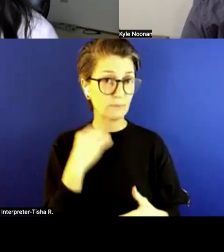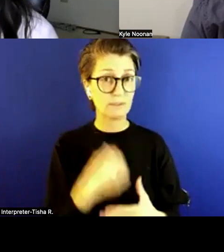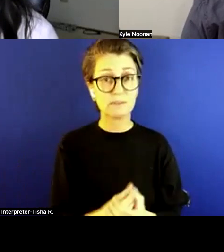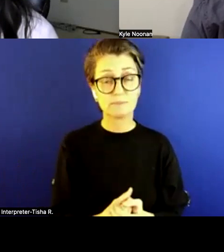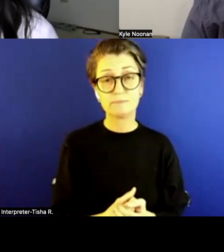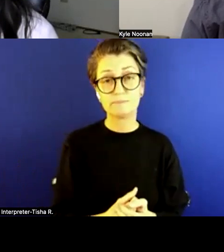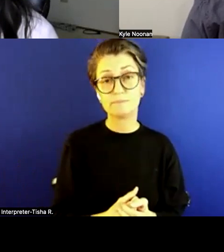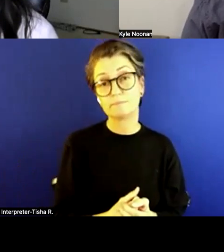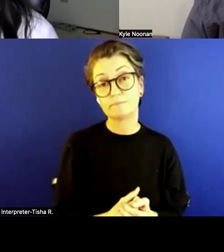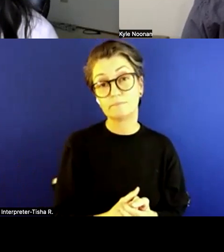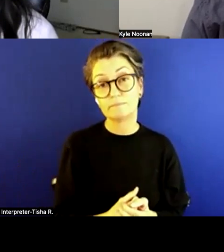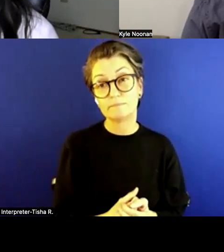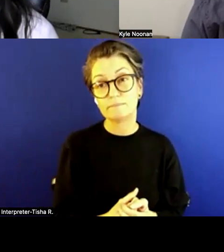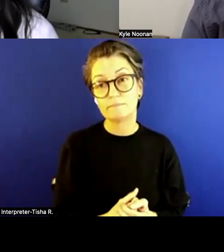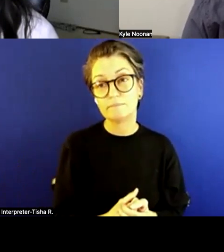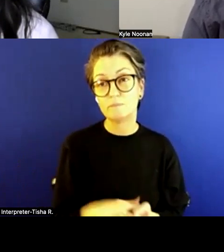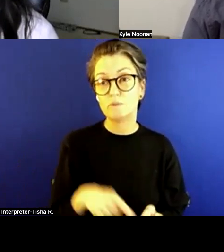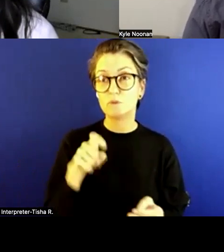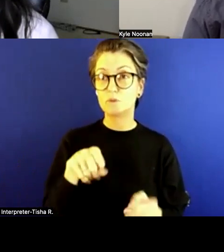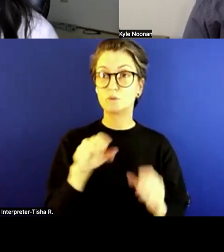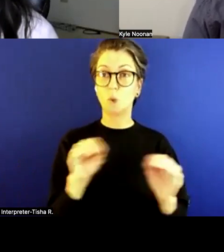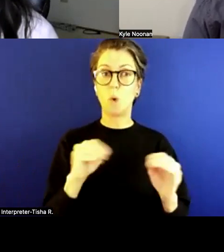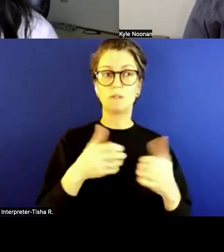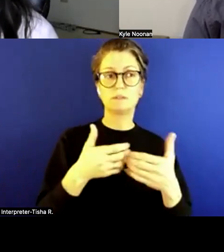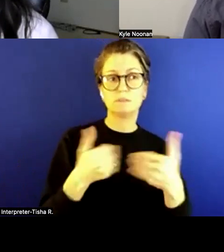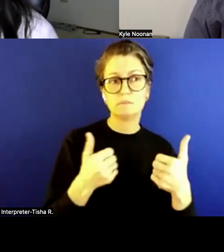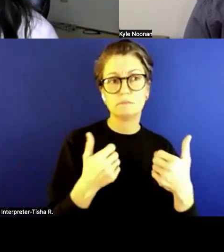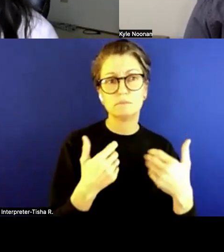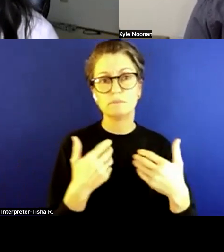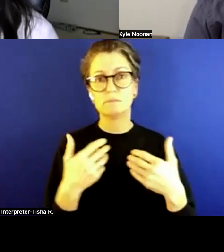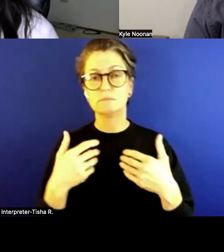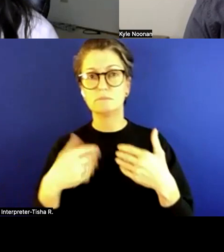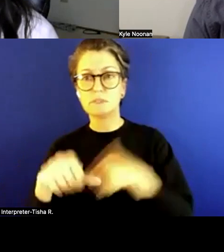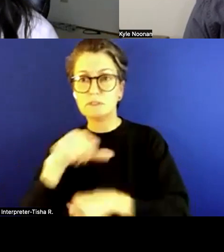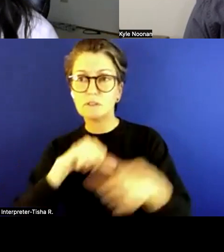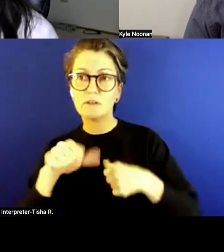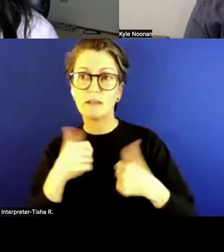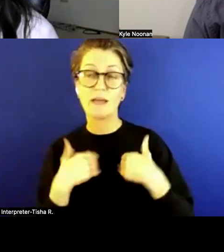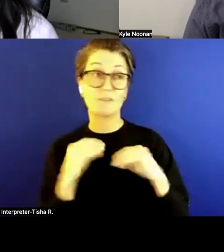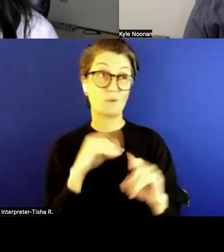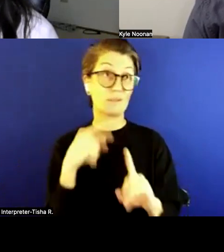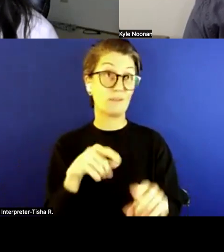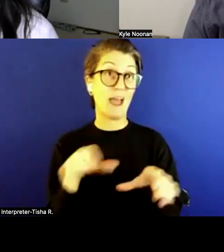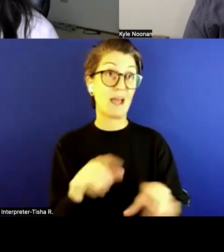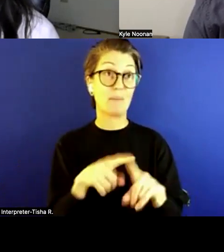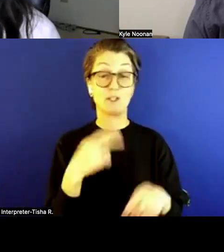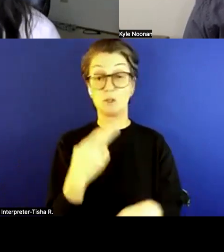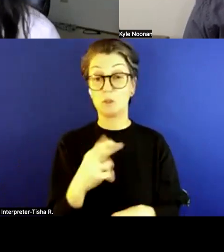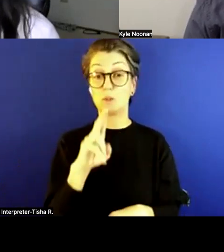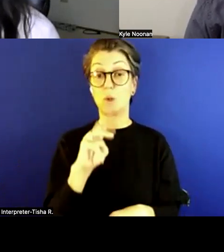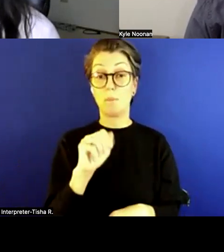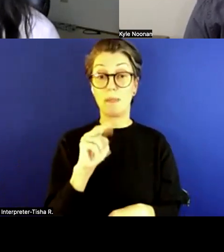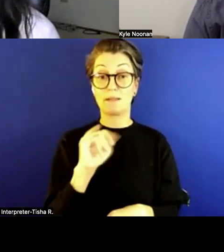there shouldn't be any segregation between us necessarily. I don't have a specific action other than just to humanize each other, right?